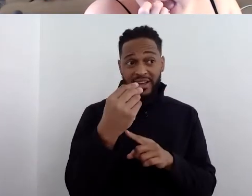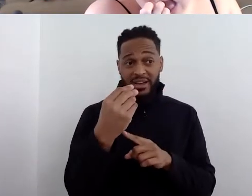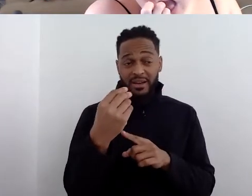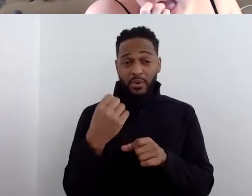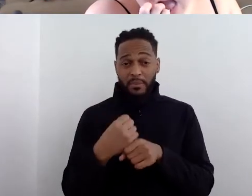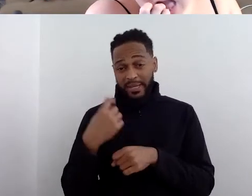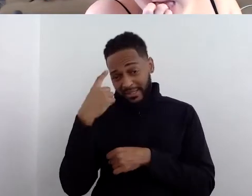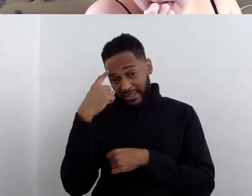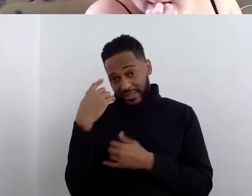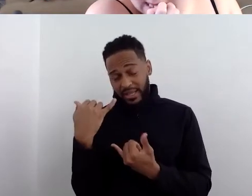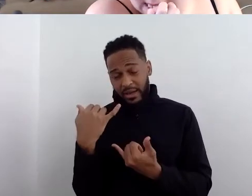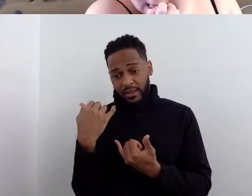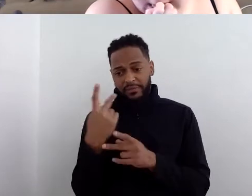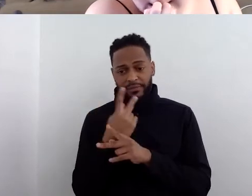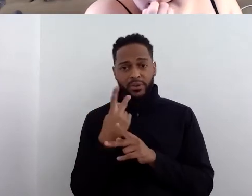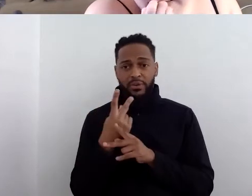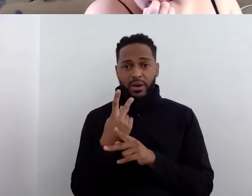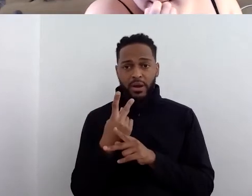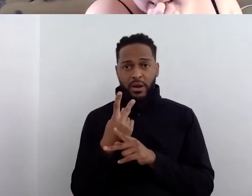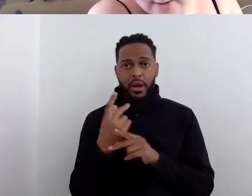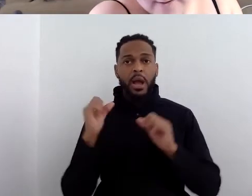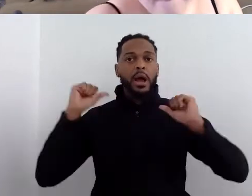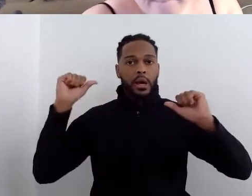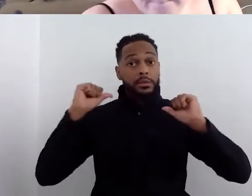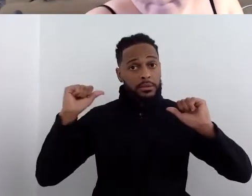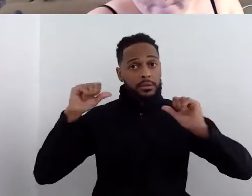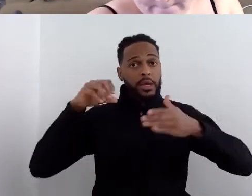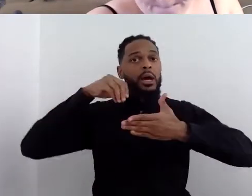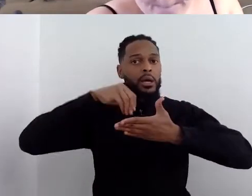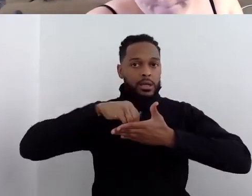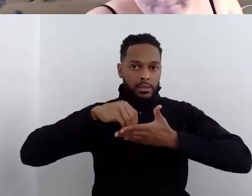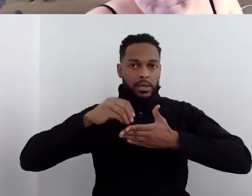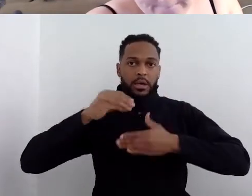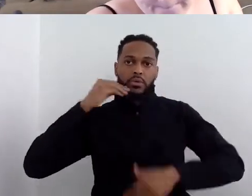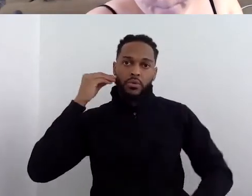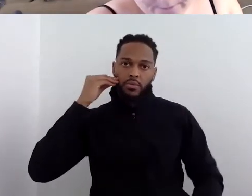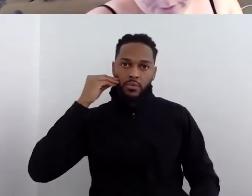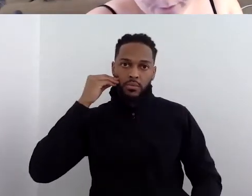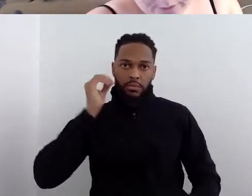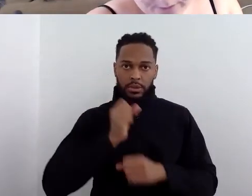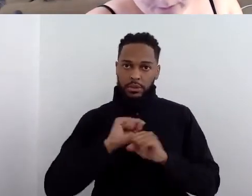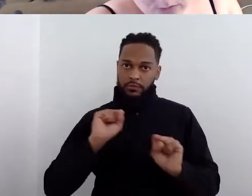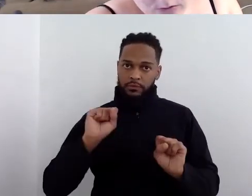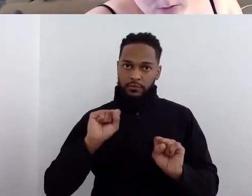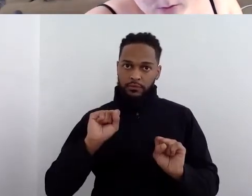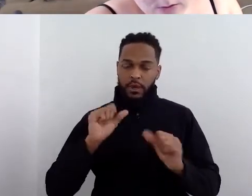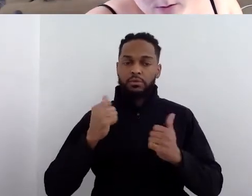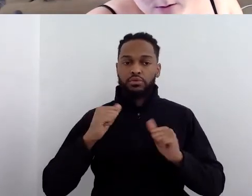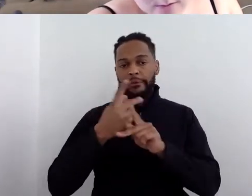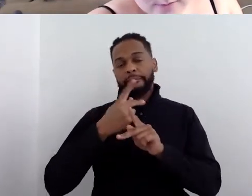split the difference. Exercise inside, be safe, and we'll deal with it together. So,